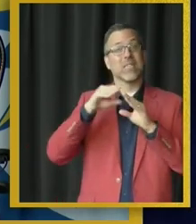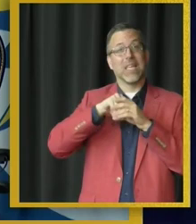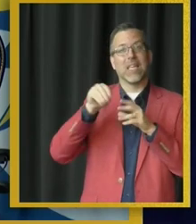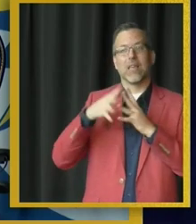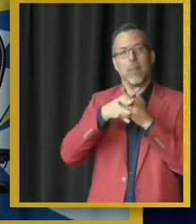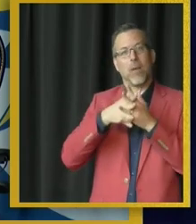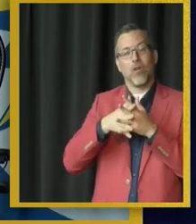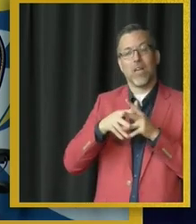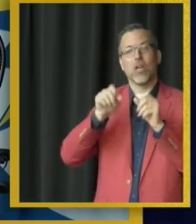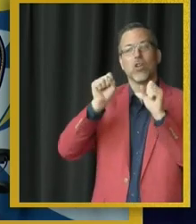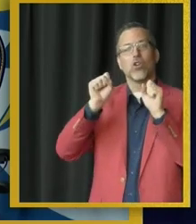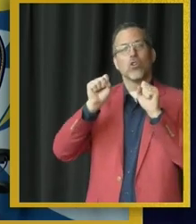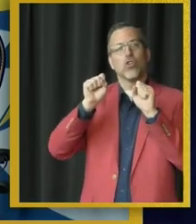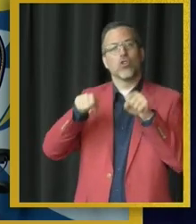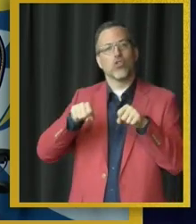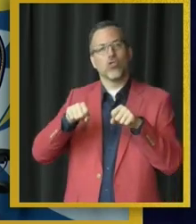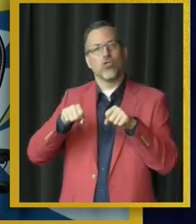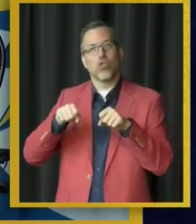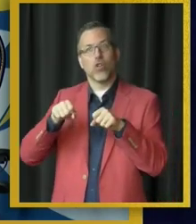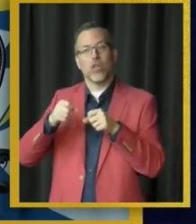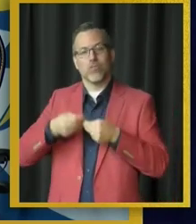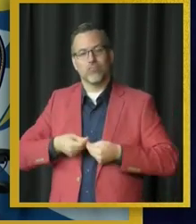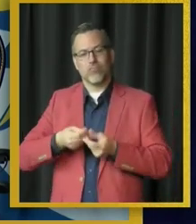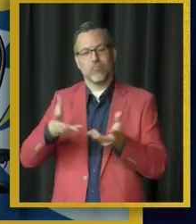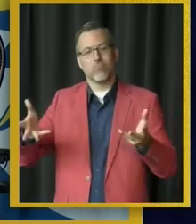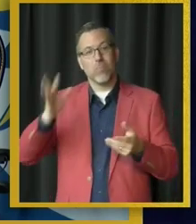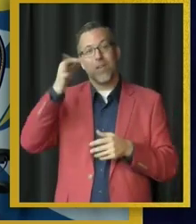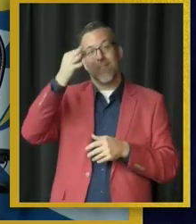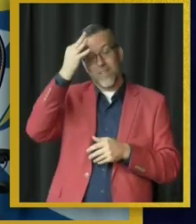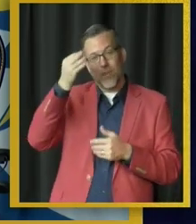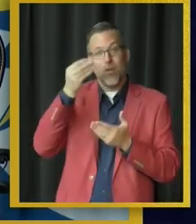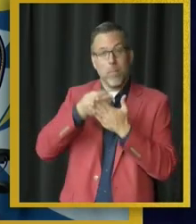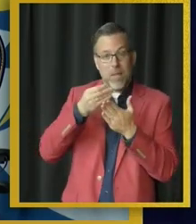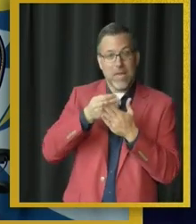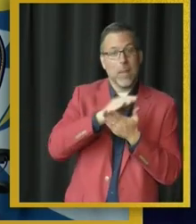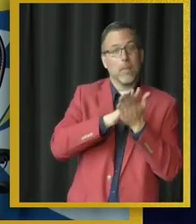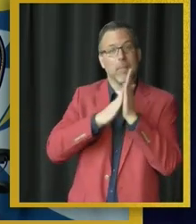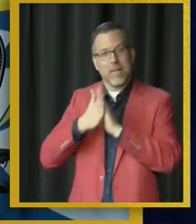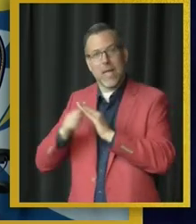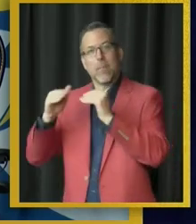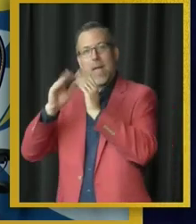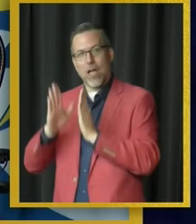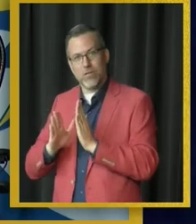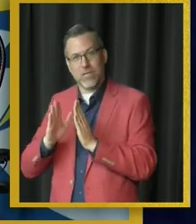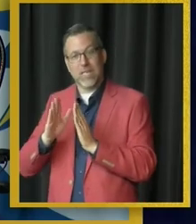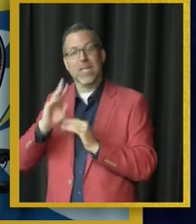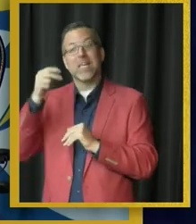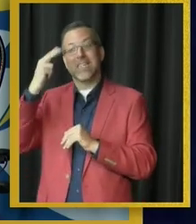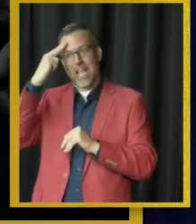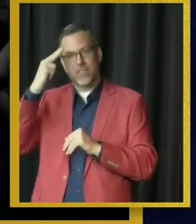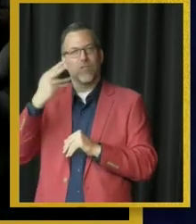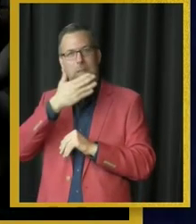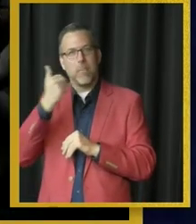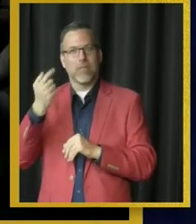a greater share of federal pandemic relief funds into housing than Nashville.